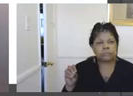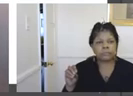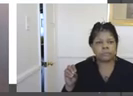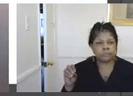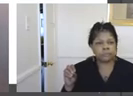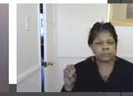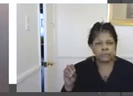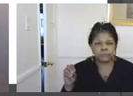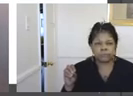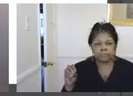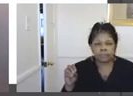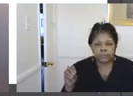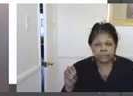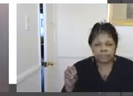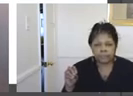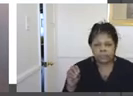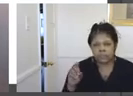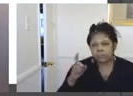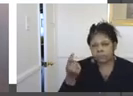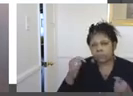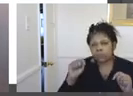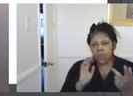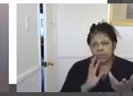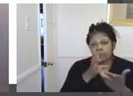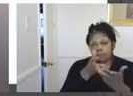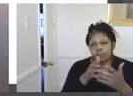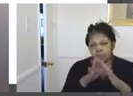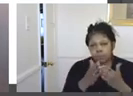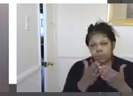Not that it has to, but you know, it helps.